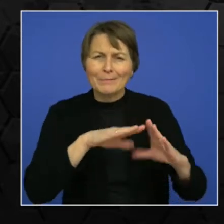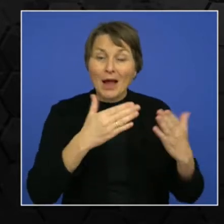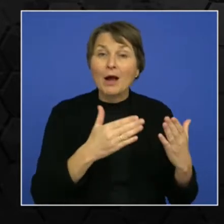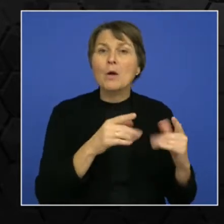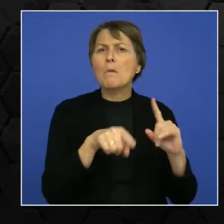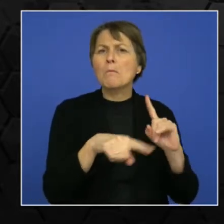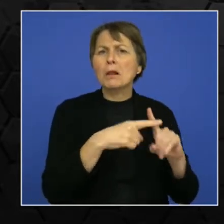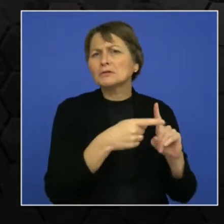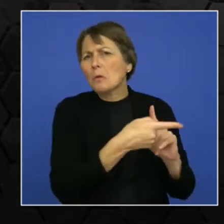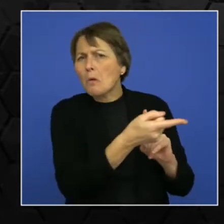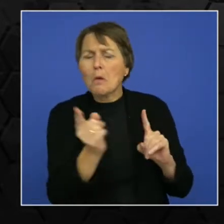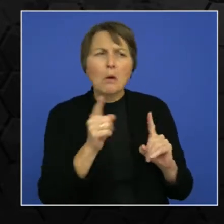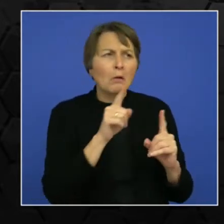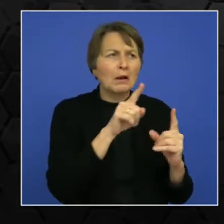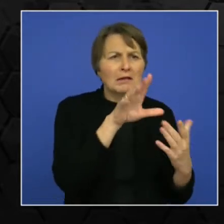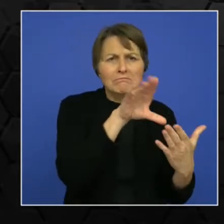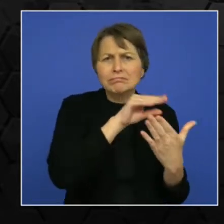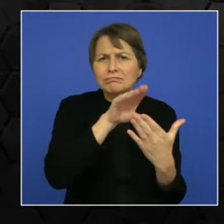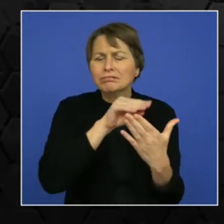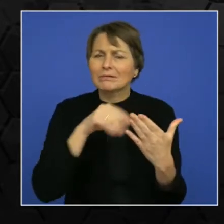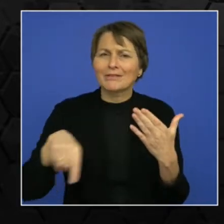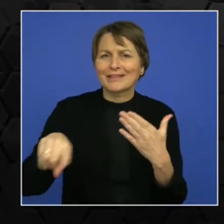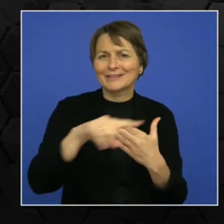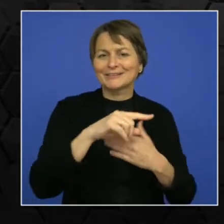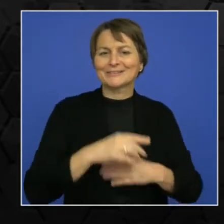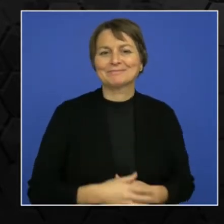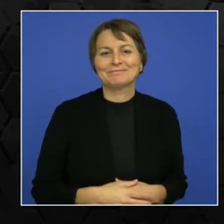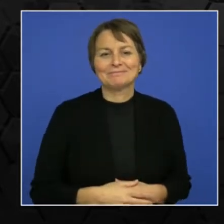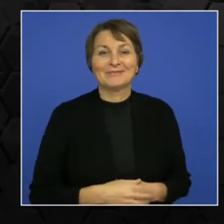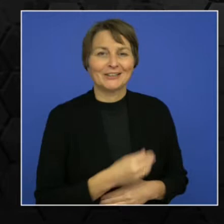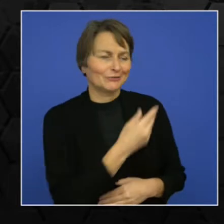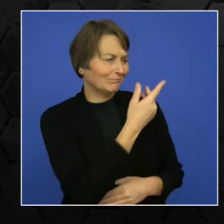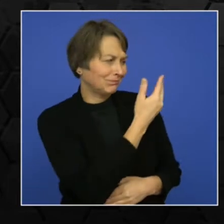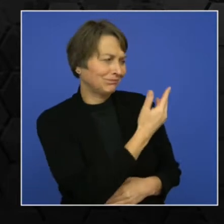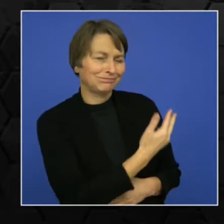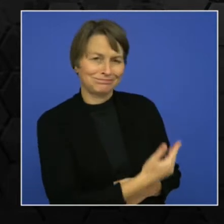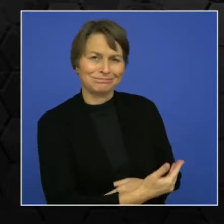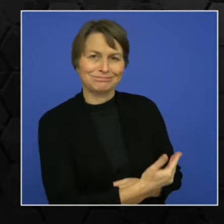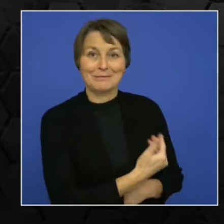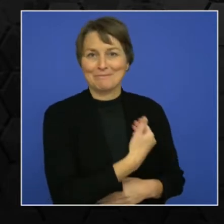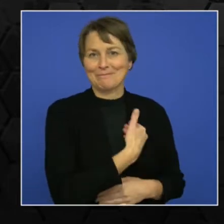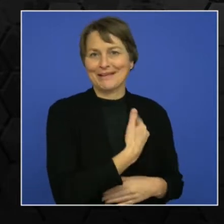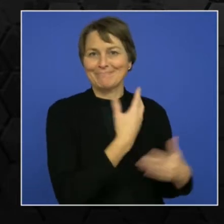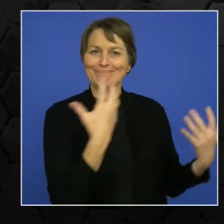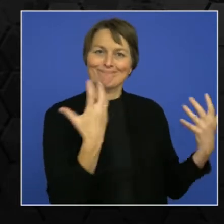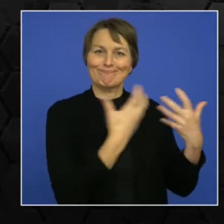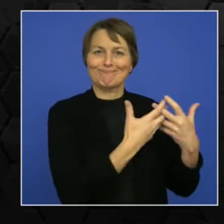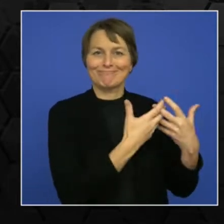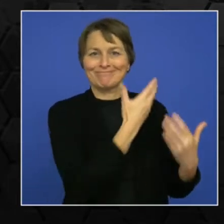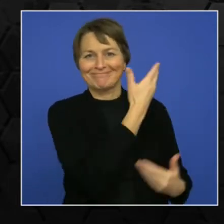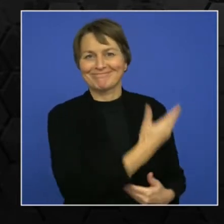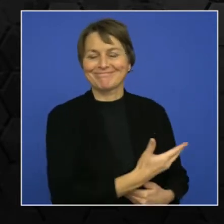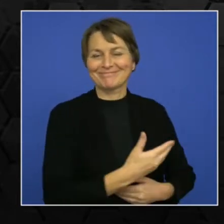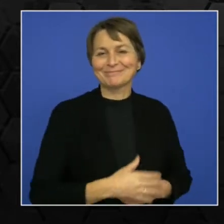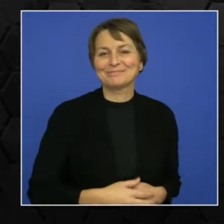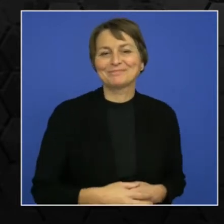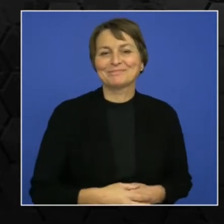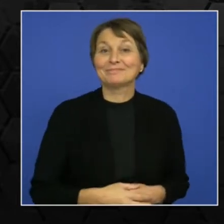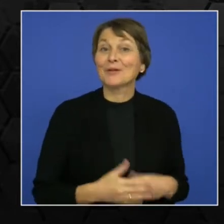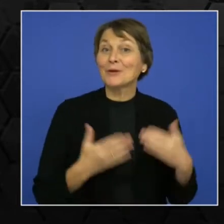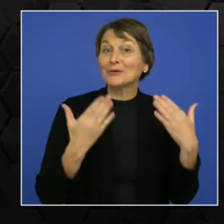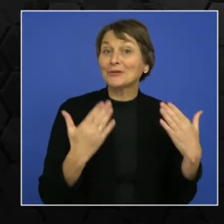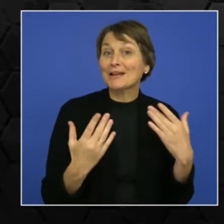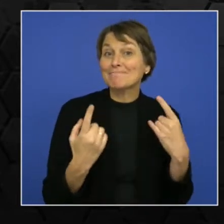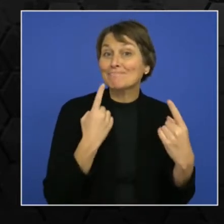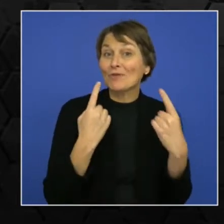especially recommendation systems, natural language processing, etc. So like let's get started with this. So like for today, we'll be speaking about the